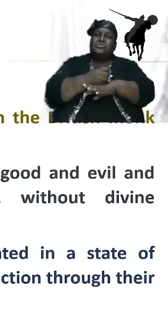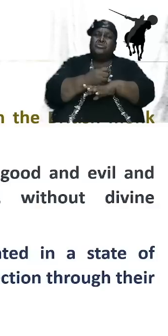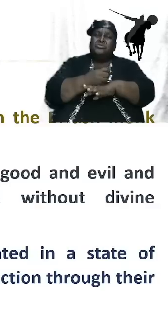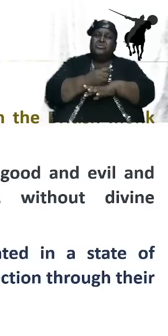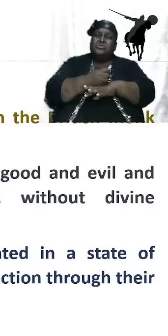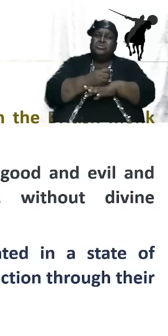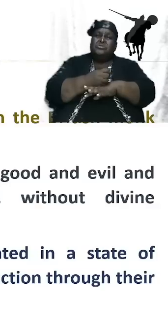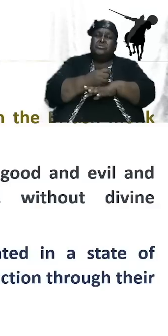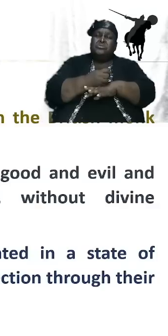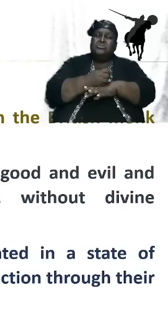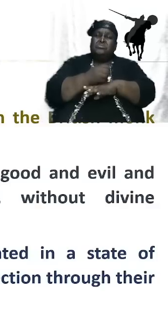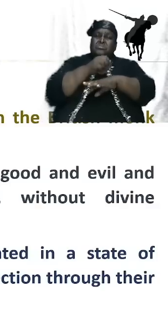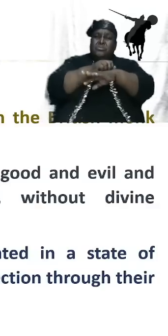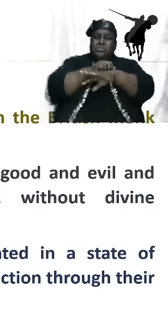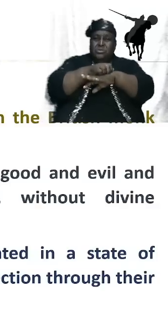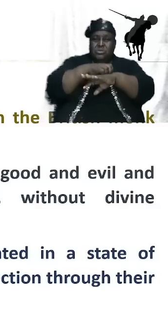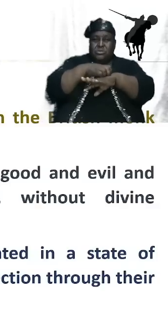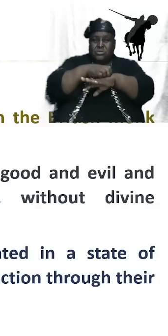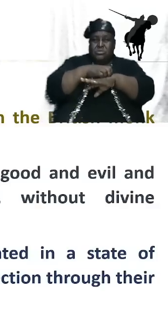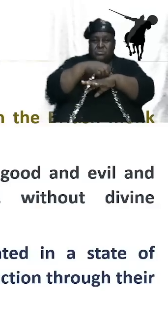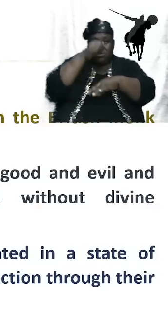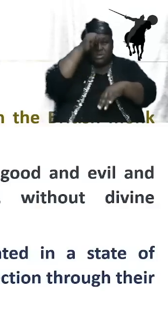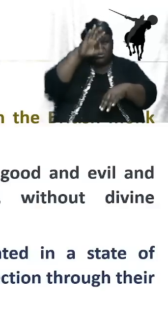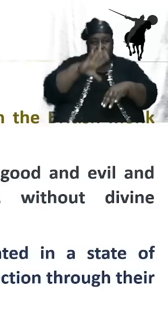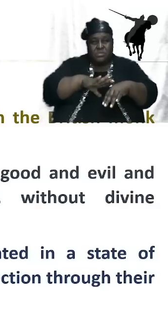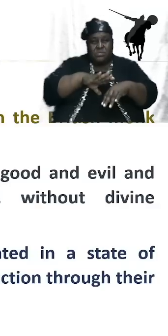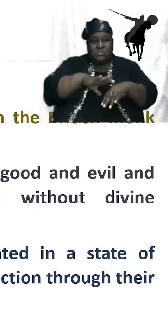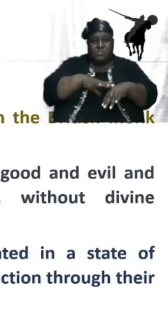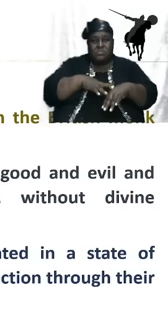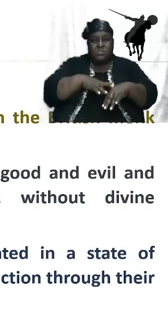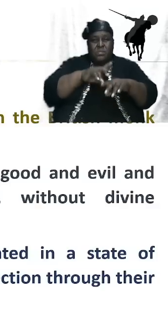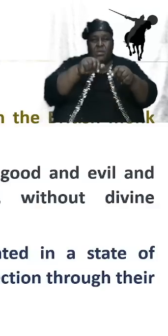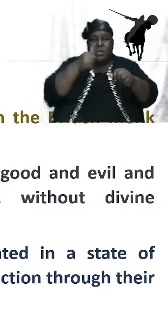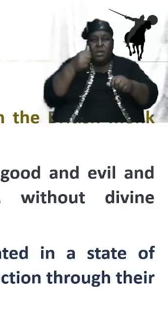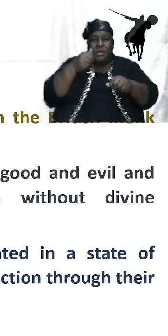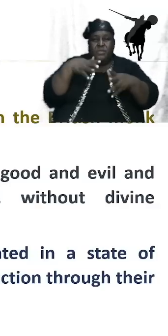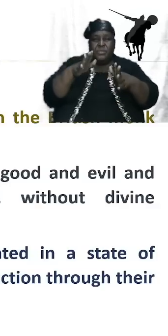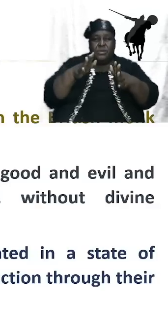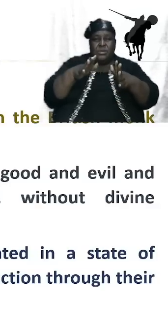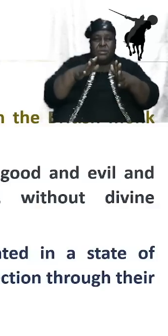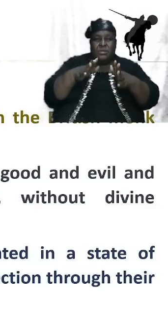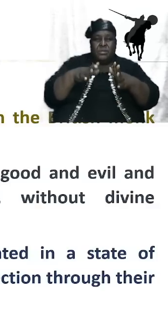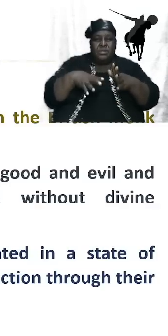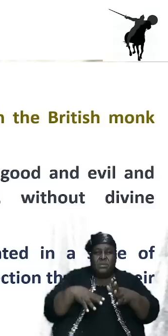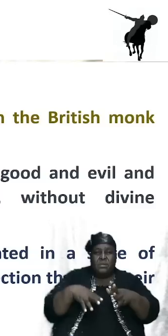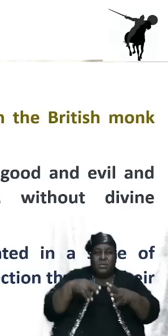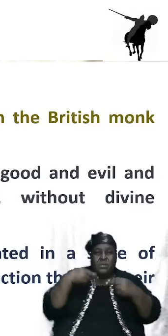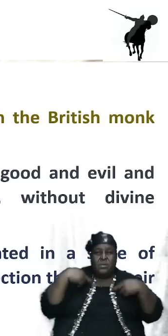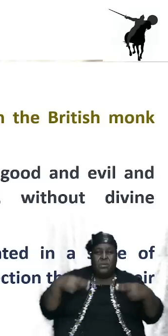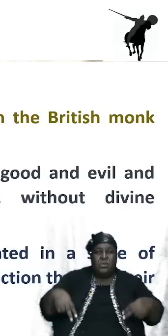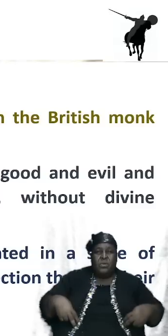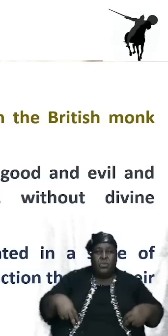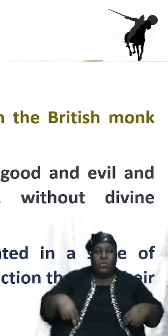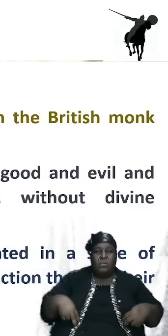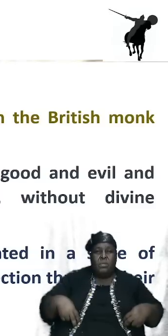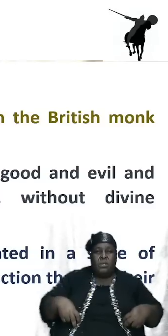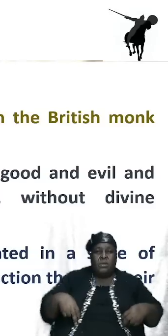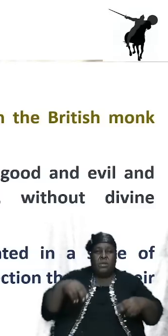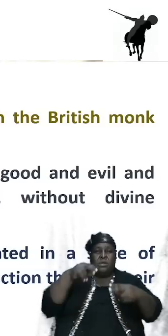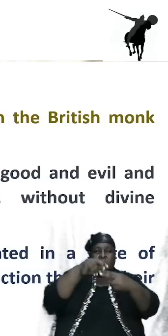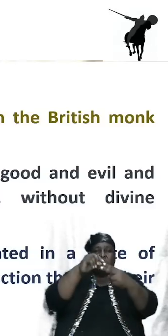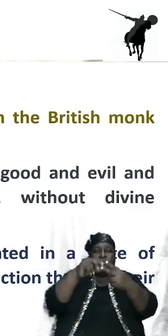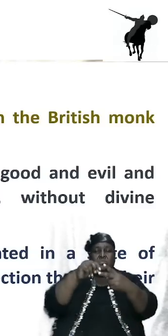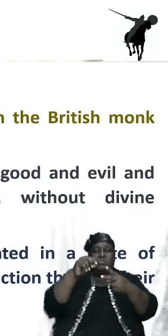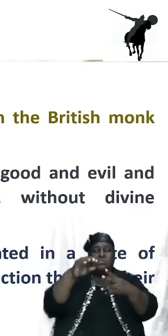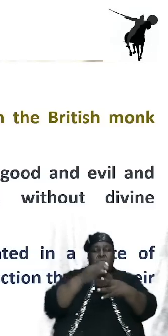420 AD. And he goes the other way. He's saying that human beings can choose between good and